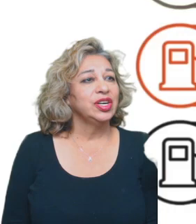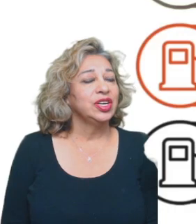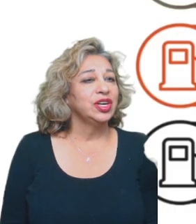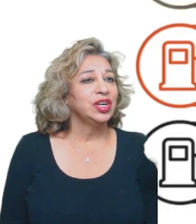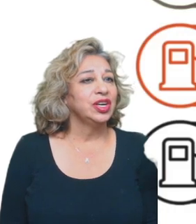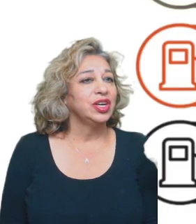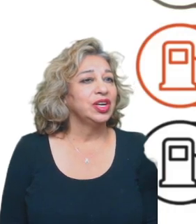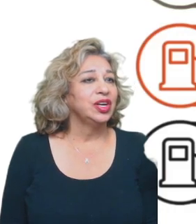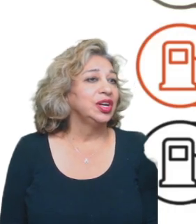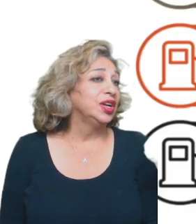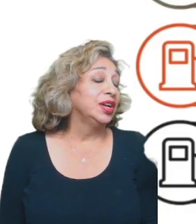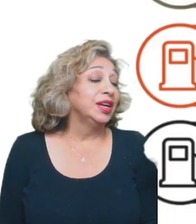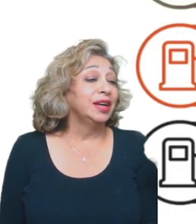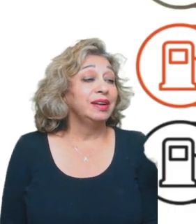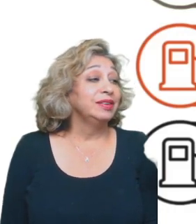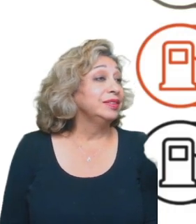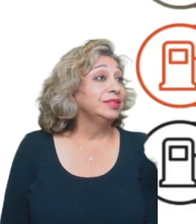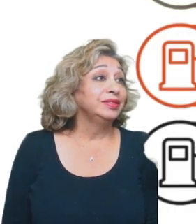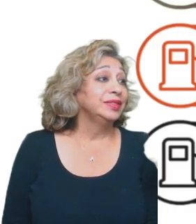picture.